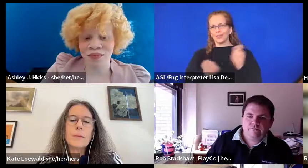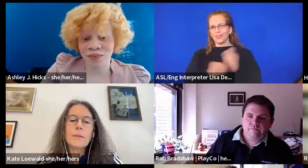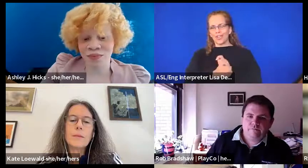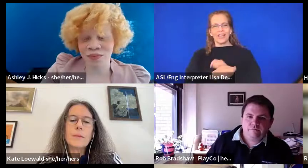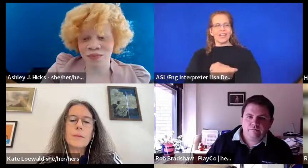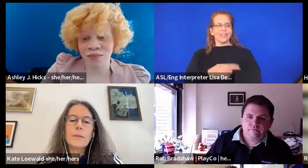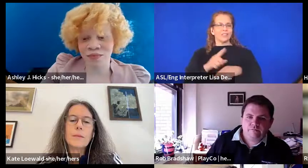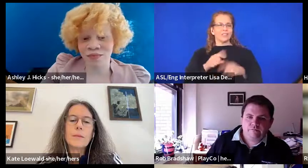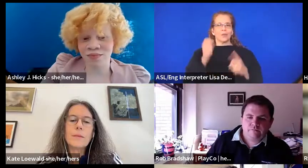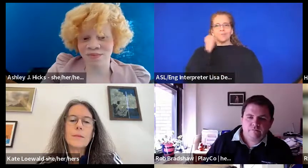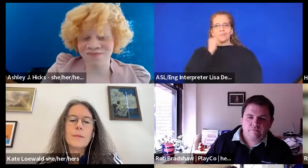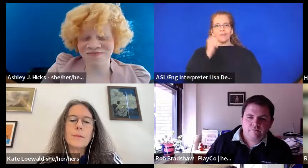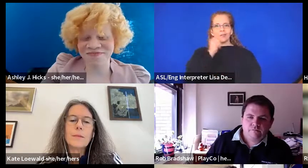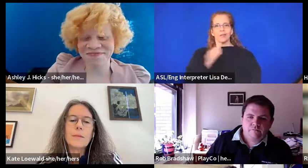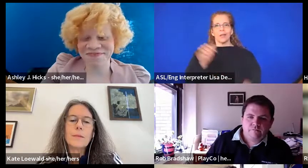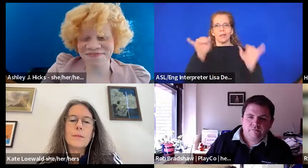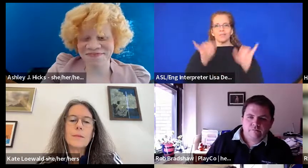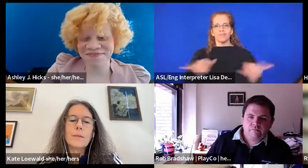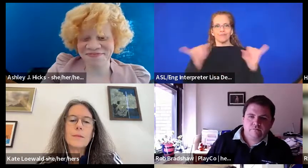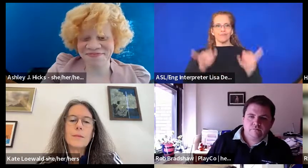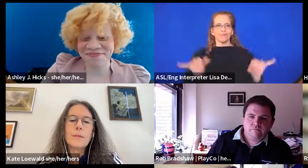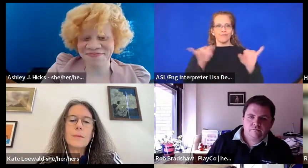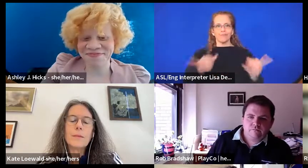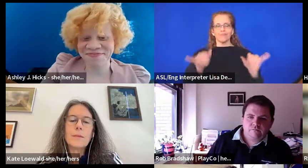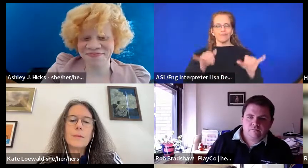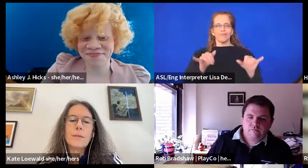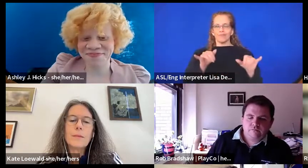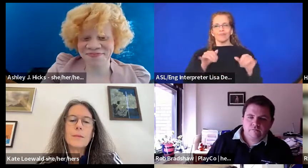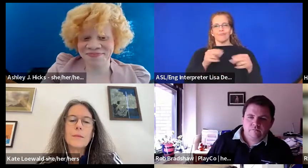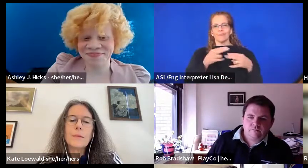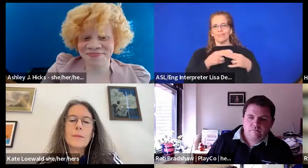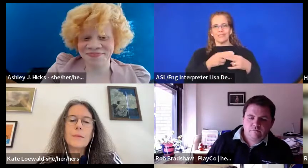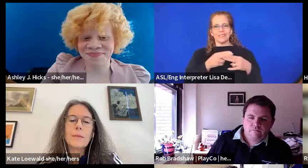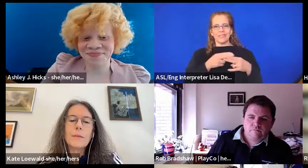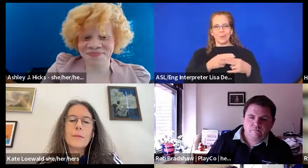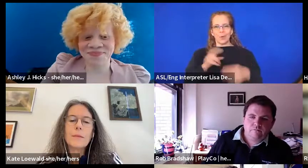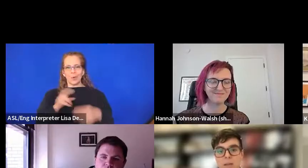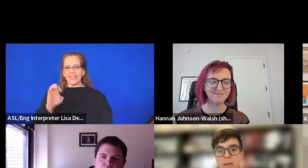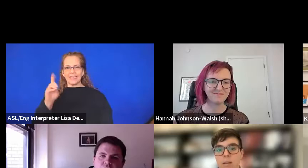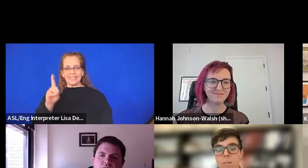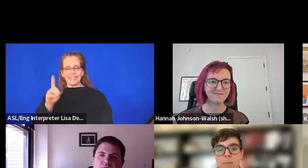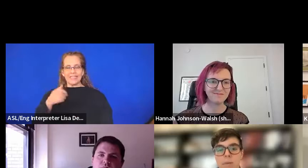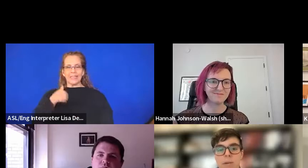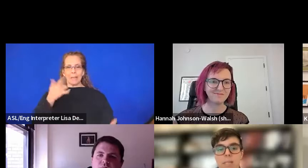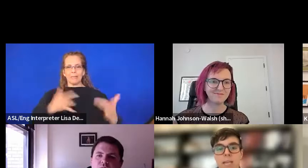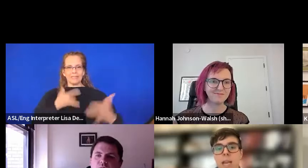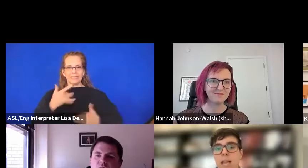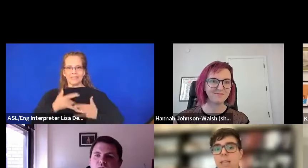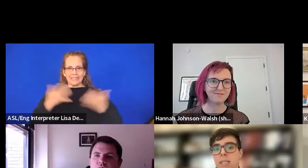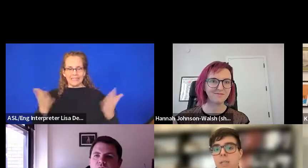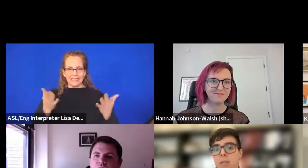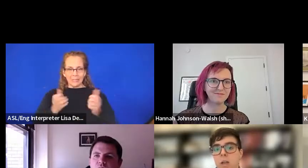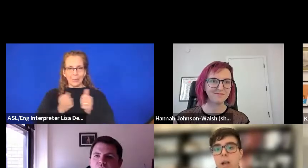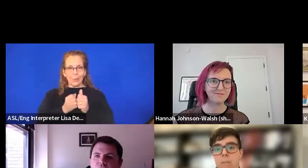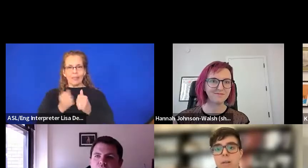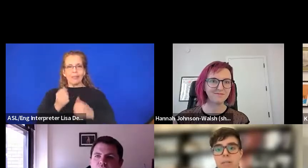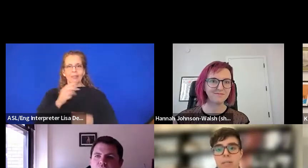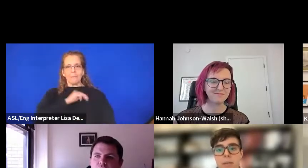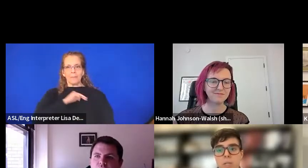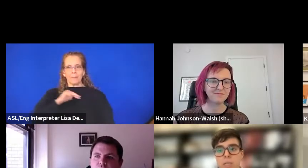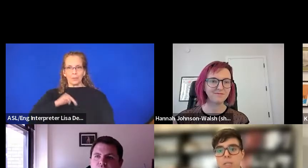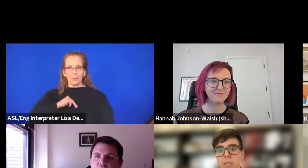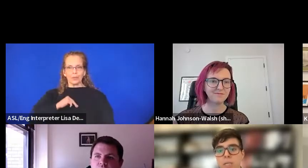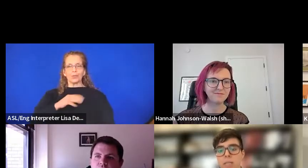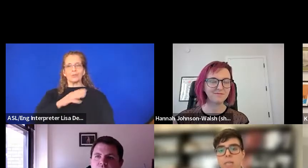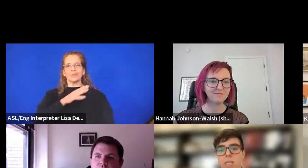the day-to-day of being an interim ED. I really am excited to be with our members and to talk about